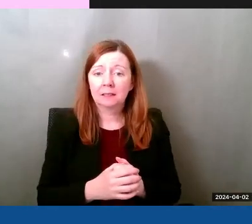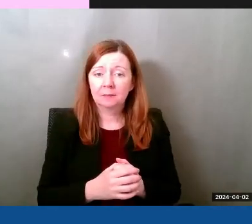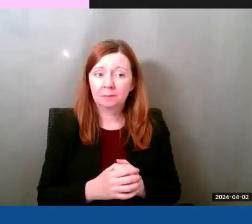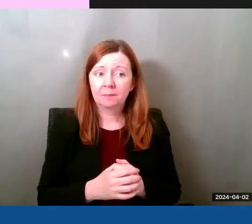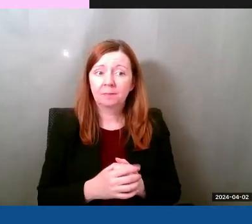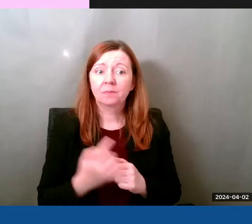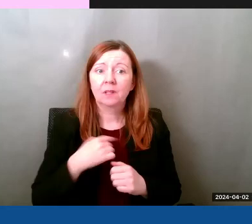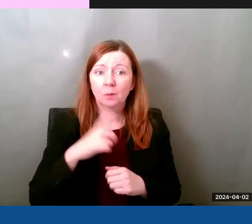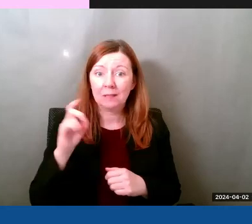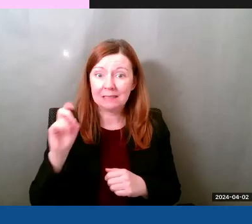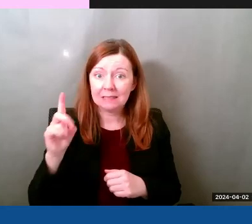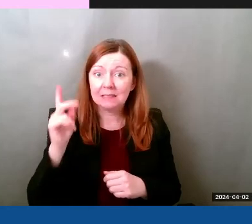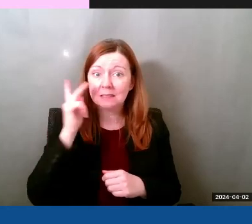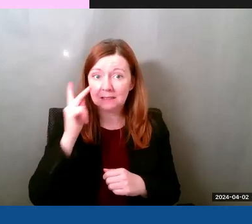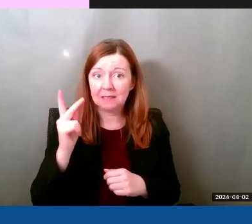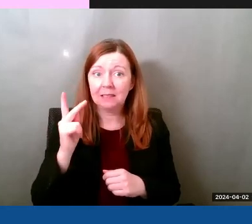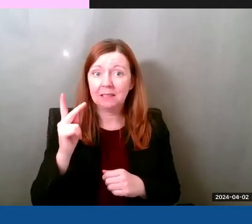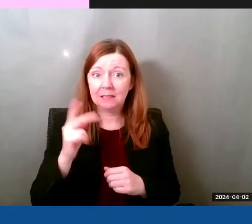We did see